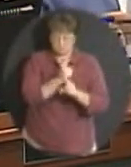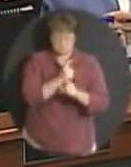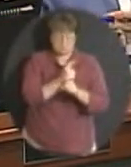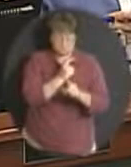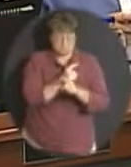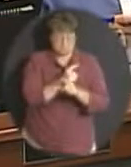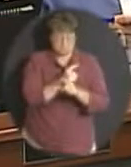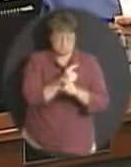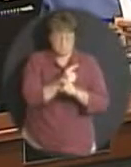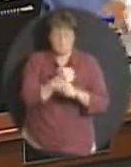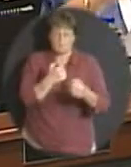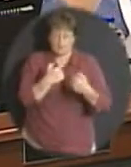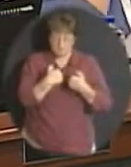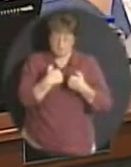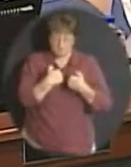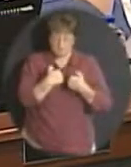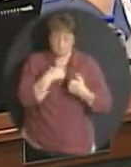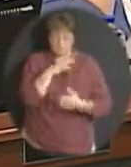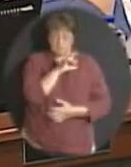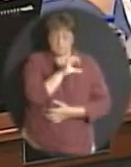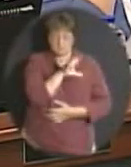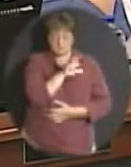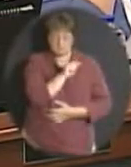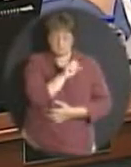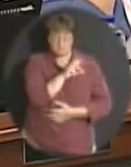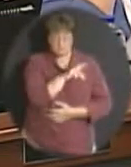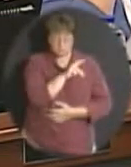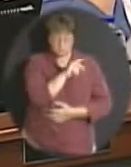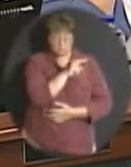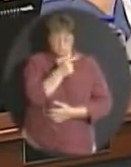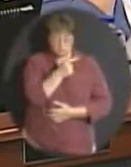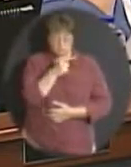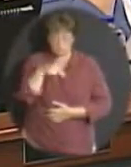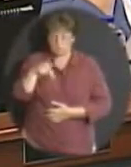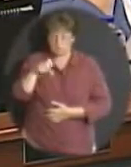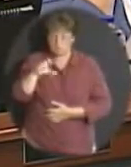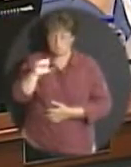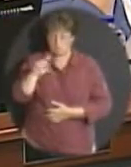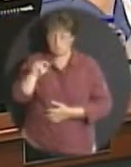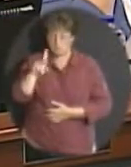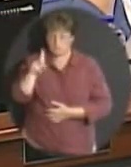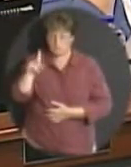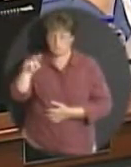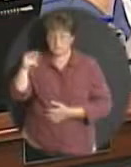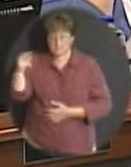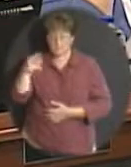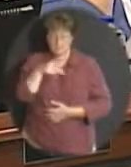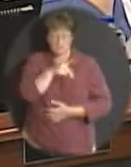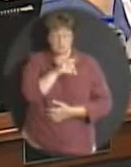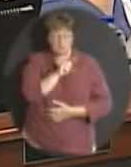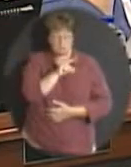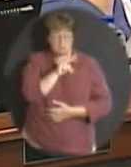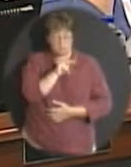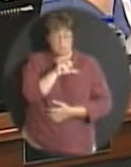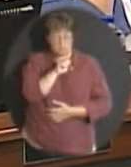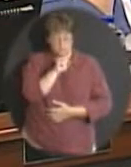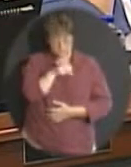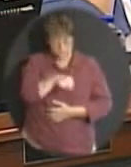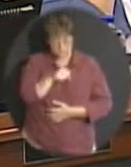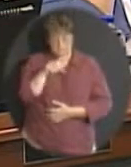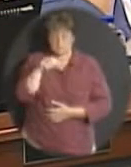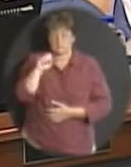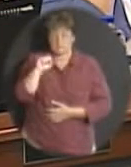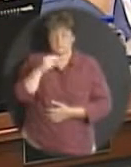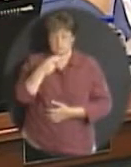Ms. Hibbs, we have a motion by Mrs. Felter and a second by Mr. Poland. Would you call the roll? Mr. Poland? Yes. Mr. Scheer? Yes.